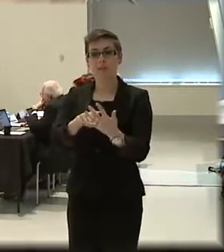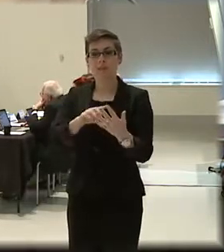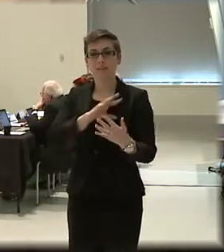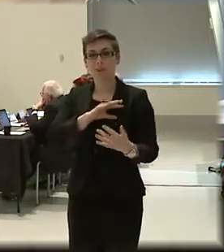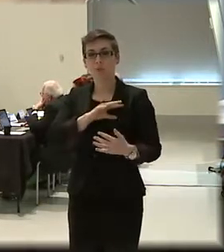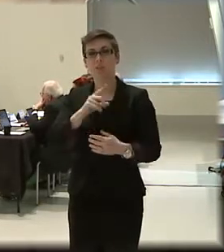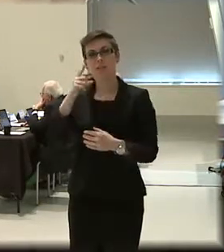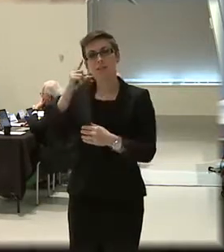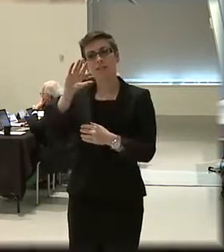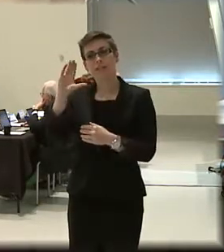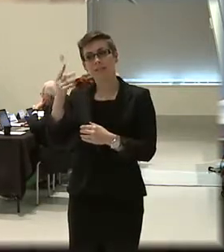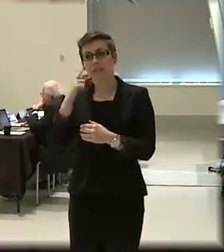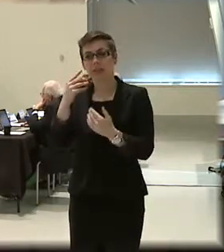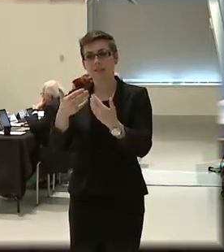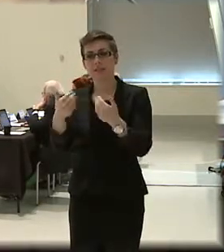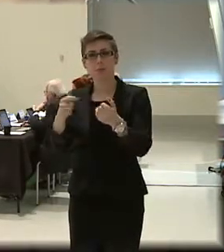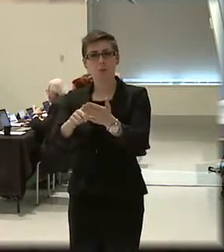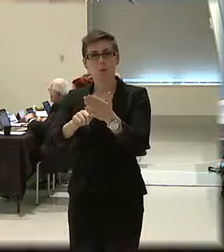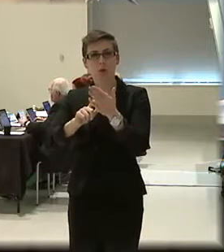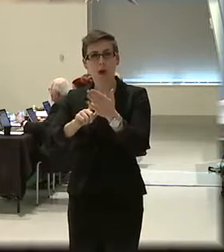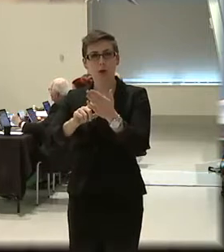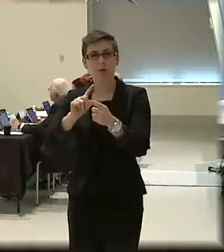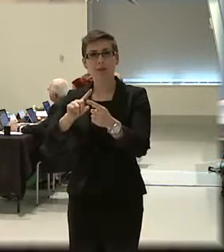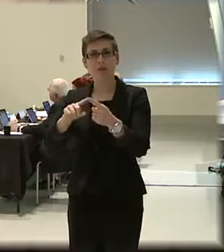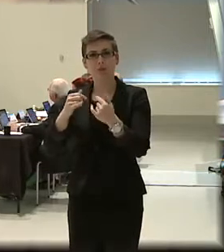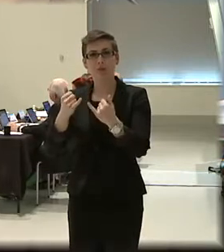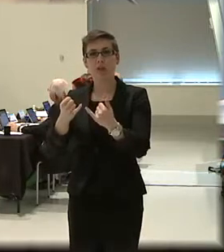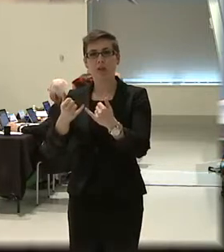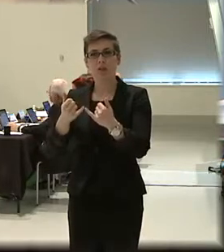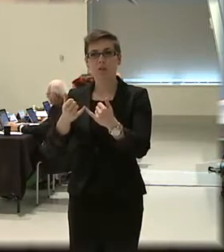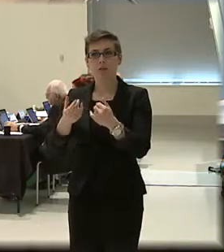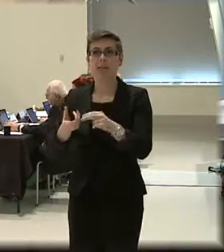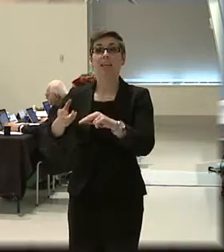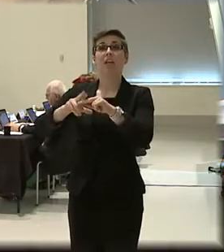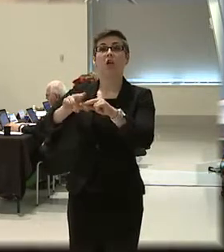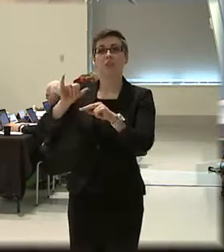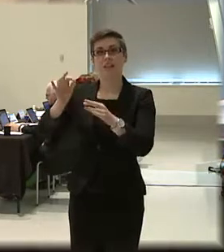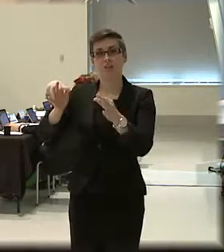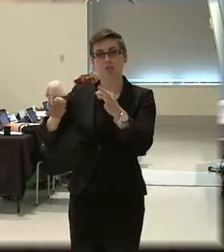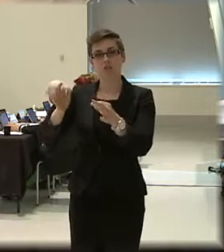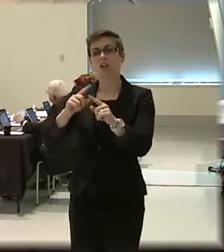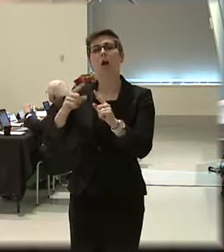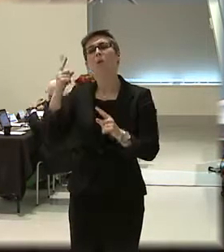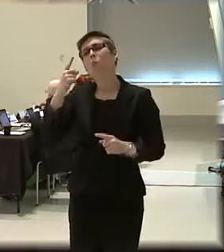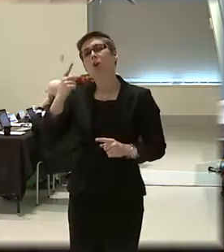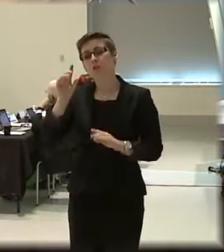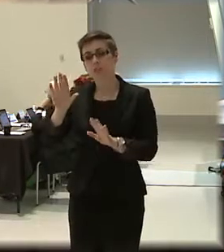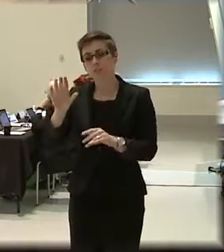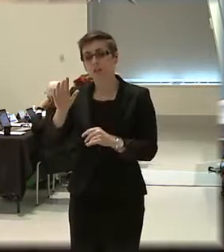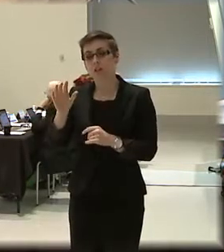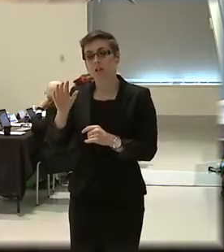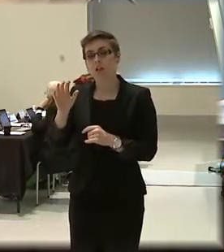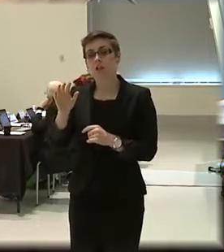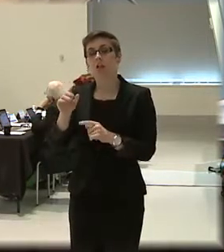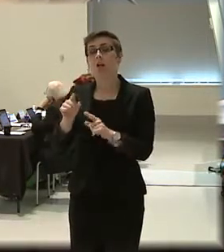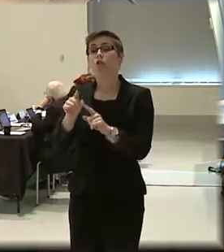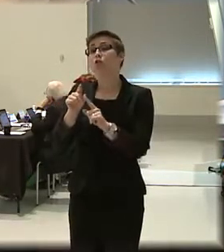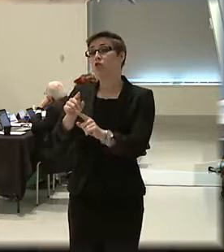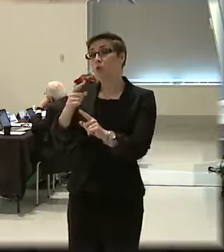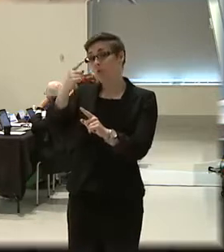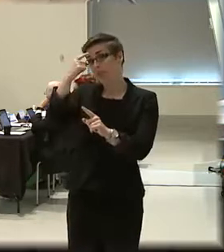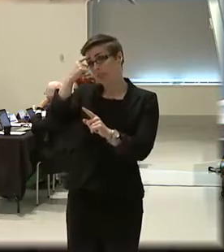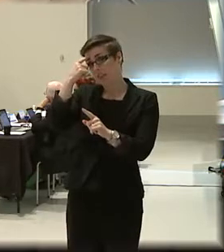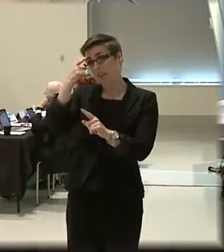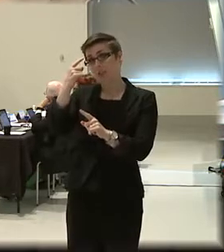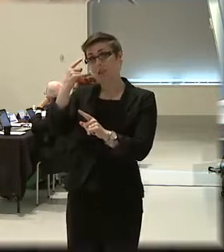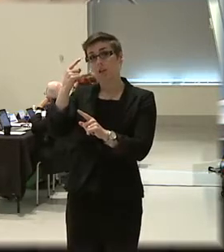consent requirement is going to dramatically increase that discretion. And I'm wondering whether you think a